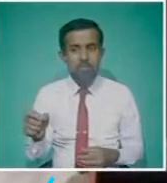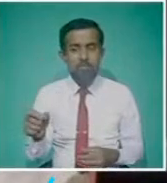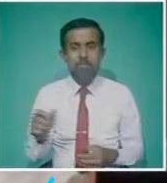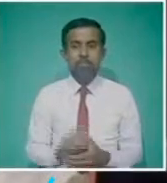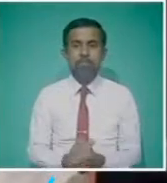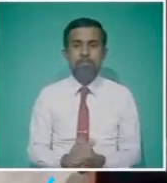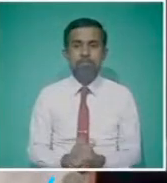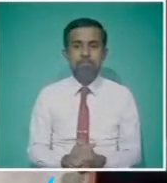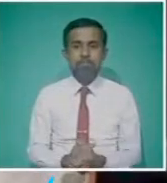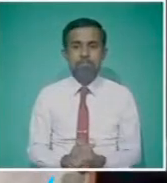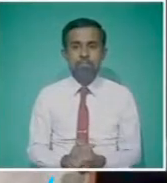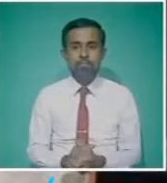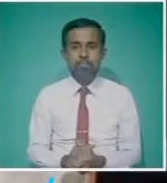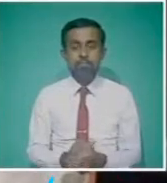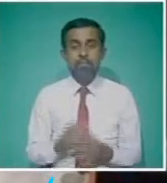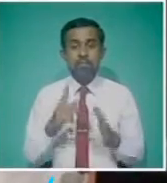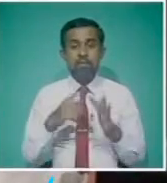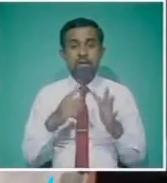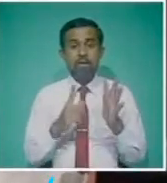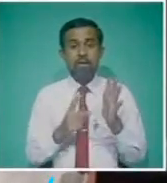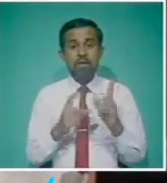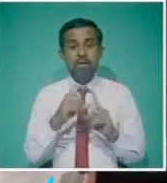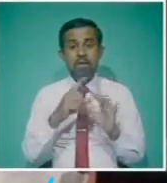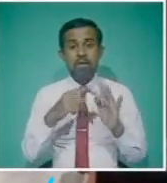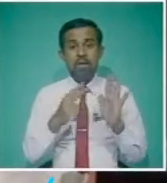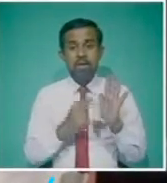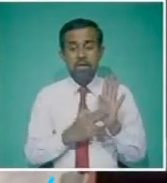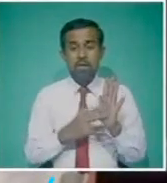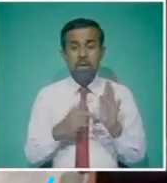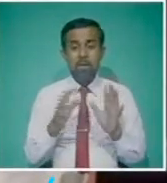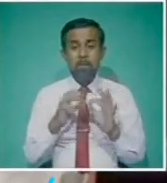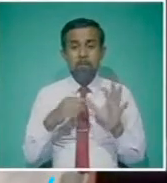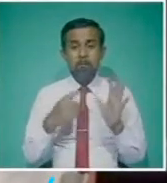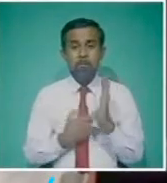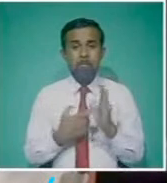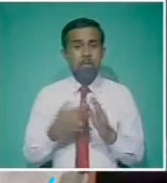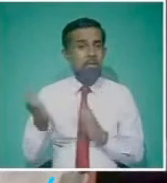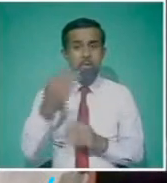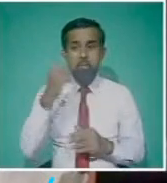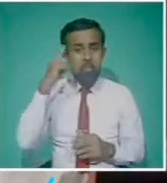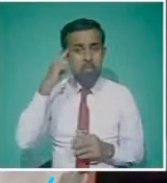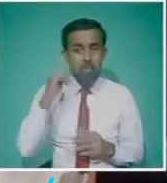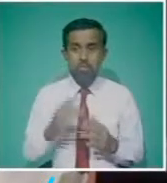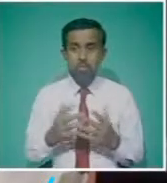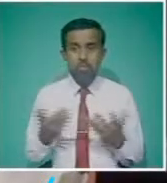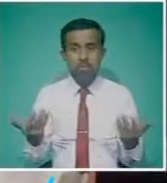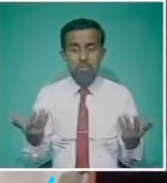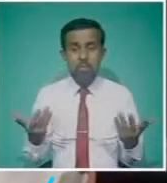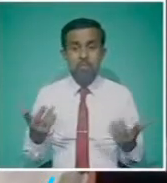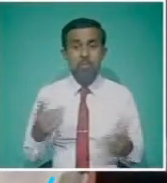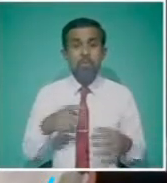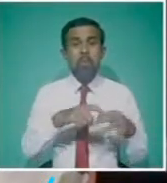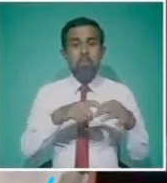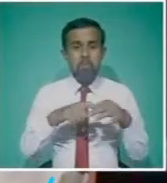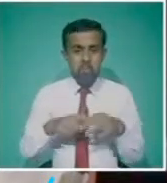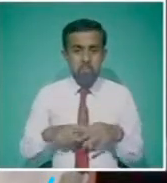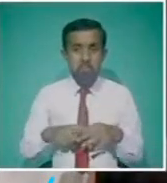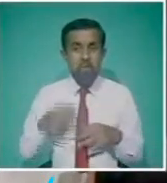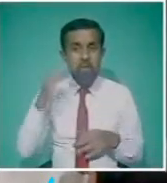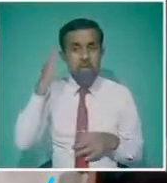Duke of Edinburgh. But no one expected a sudden passing away like this. 2 days